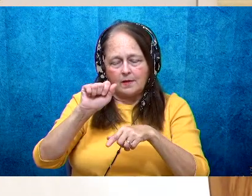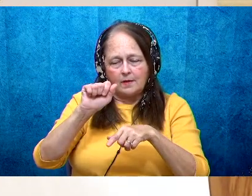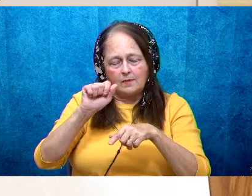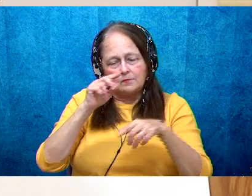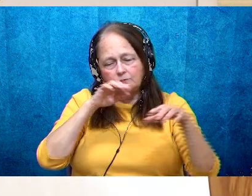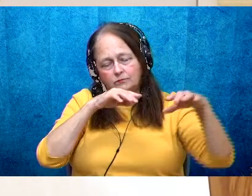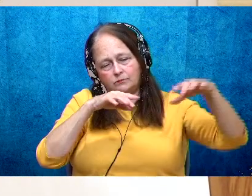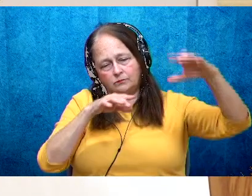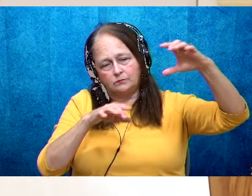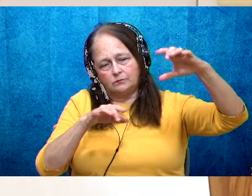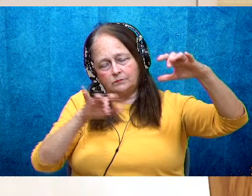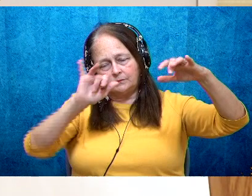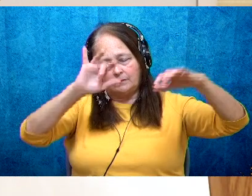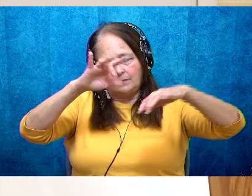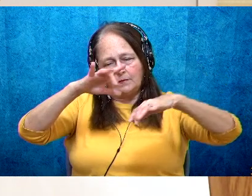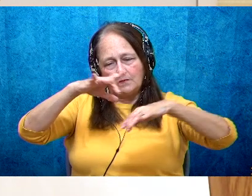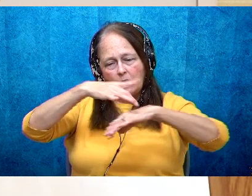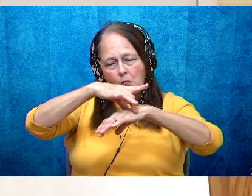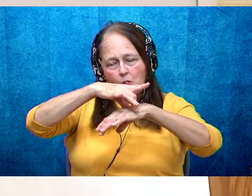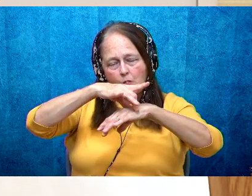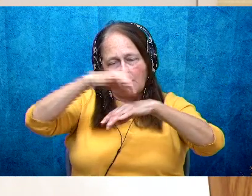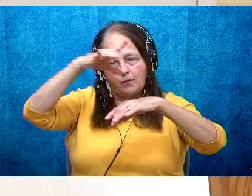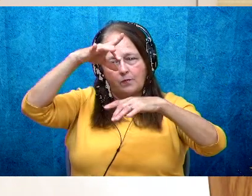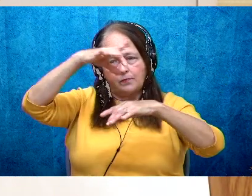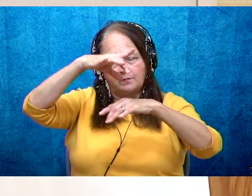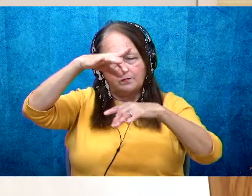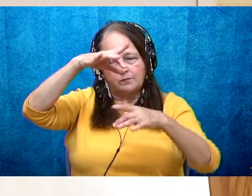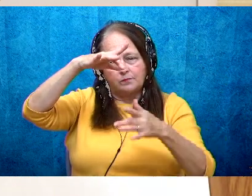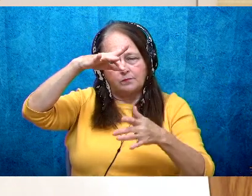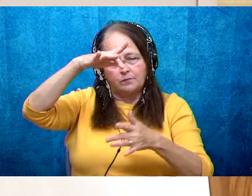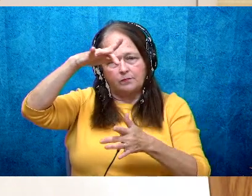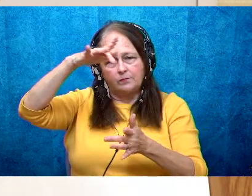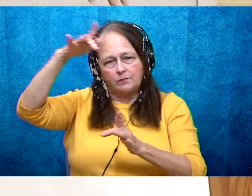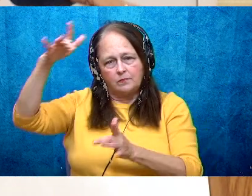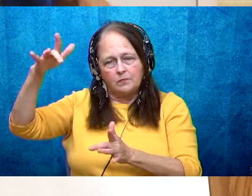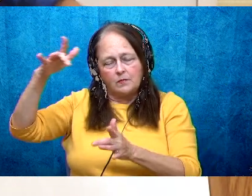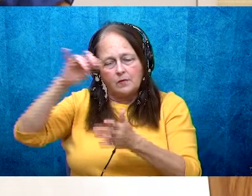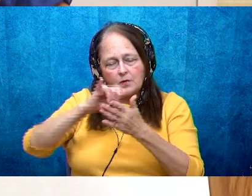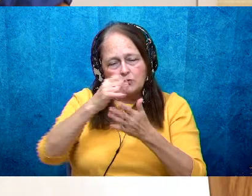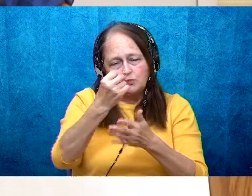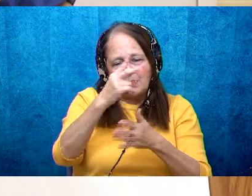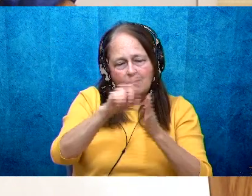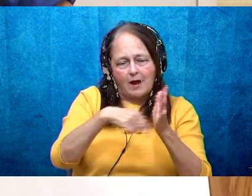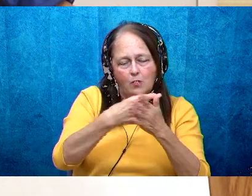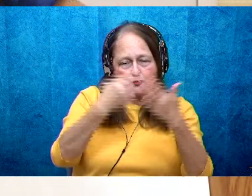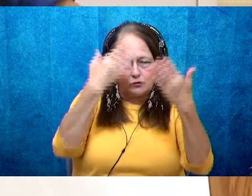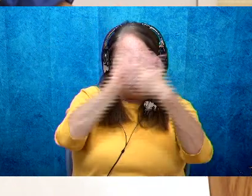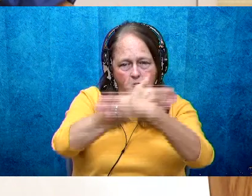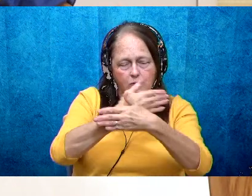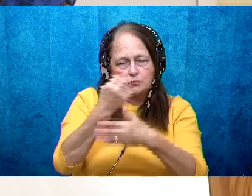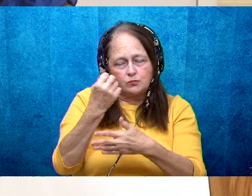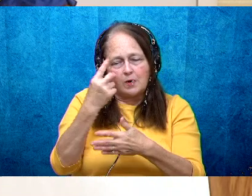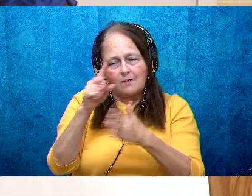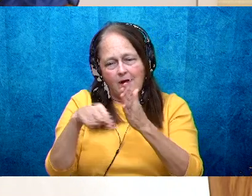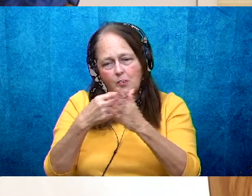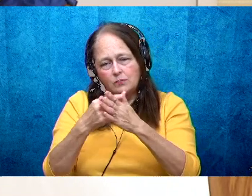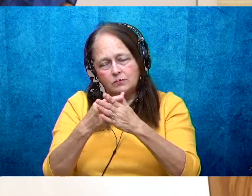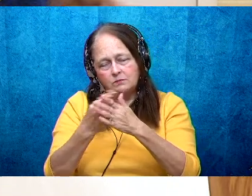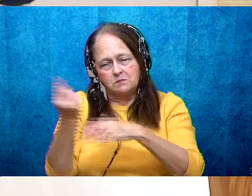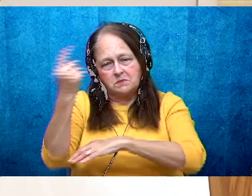So for this day right here, there will be 12 hours of daylight and there will be 12 hours of darkness. It's going to be an